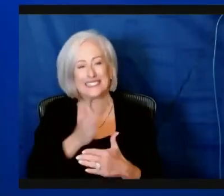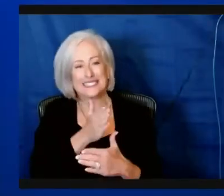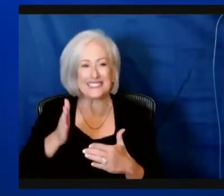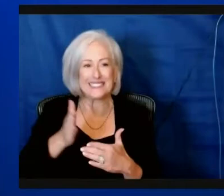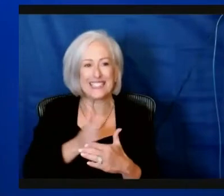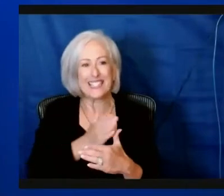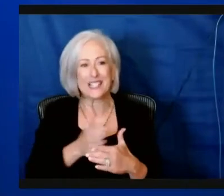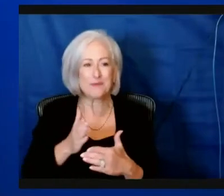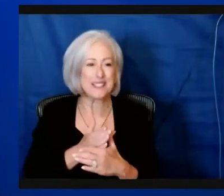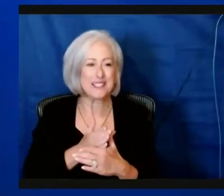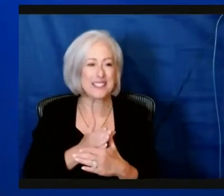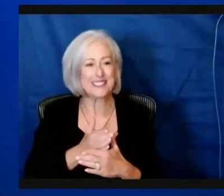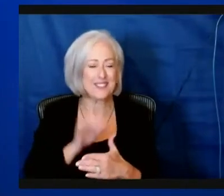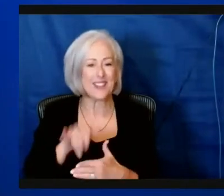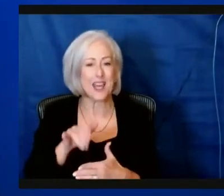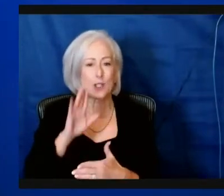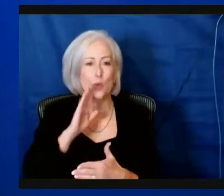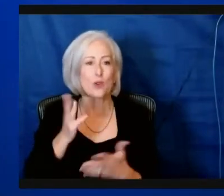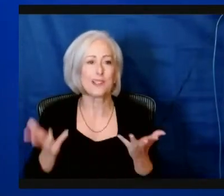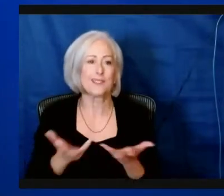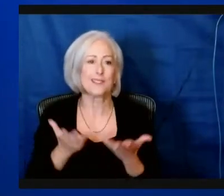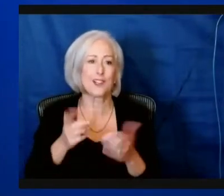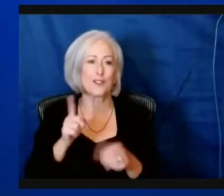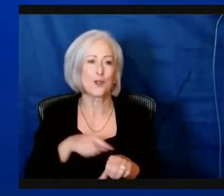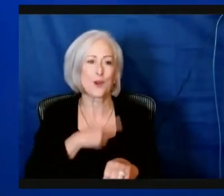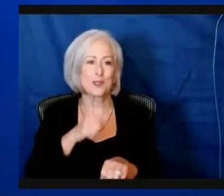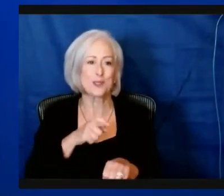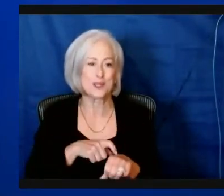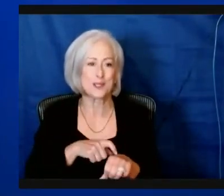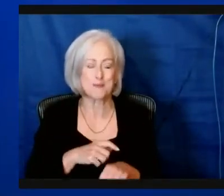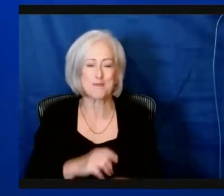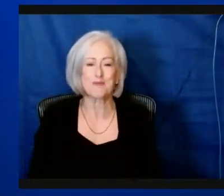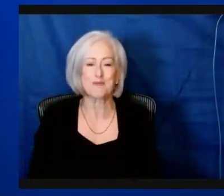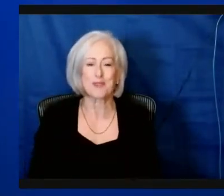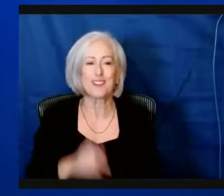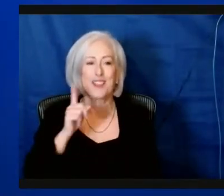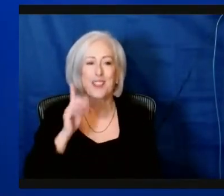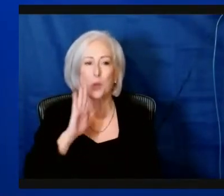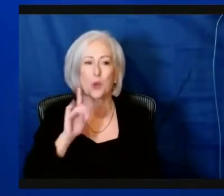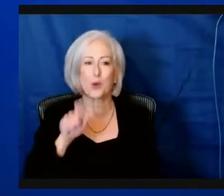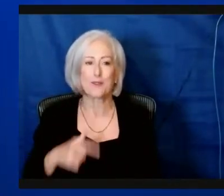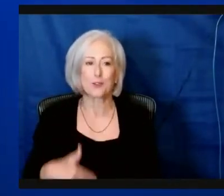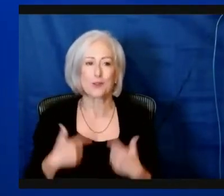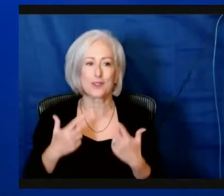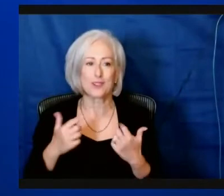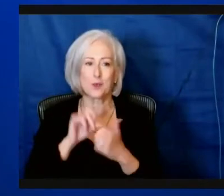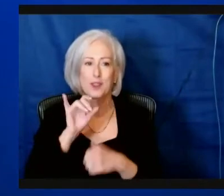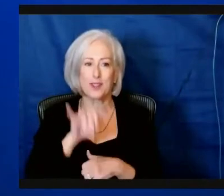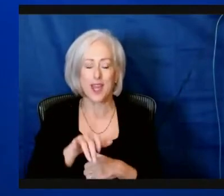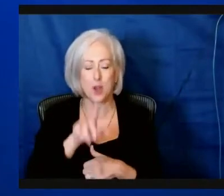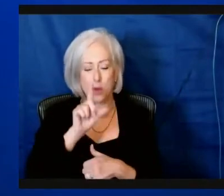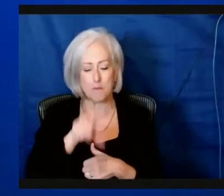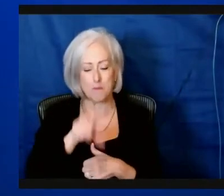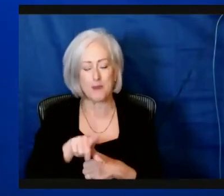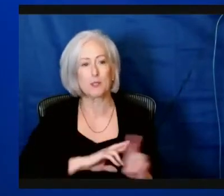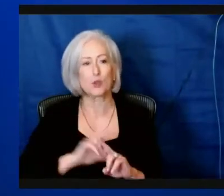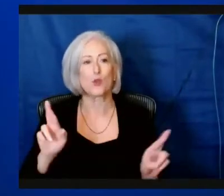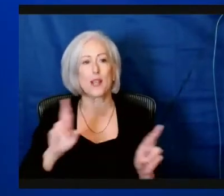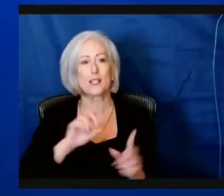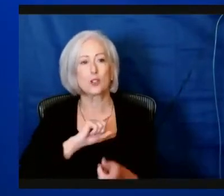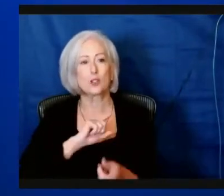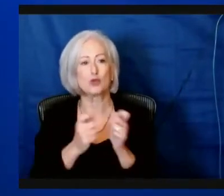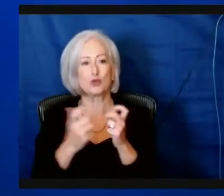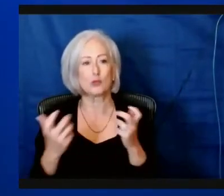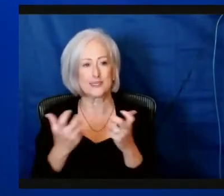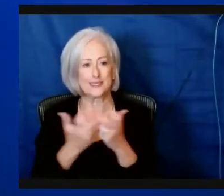while. So, Hawkeye, I think we're going to be living with it, and I think we have to be ready to adapt and be remember we said before, you